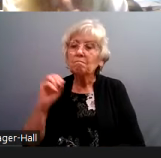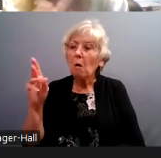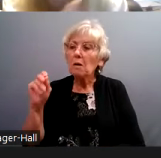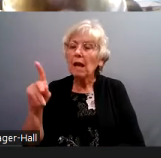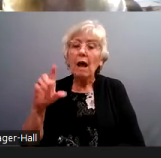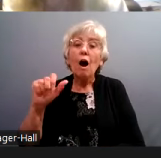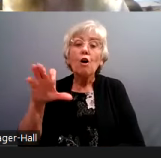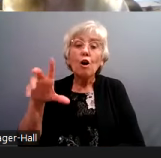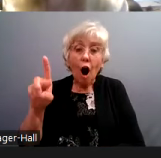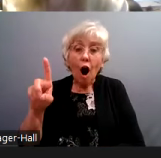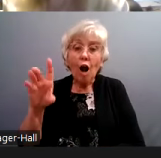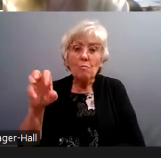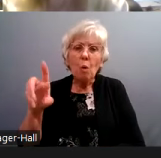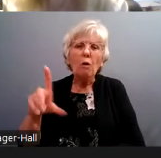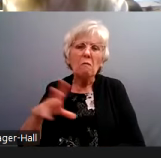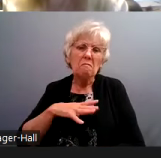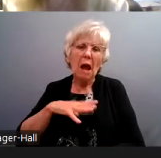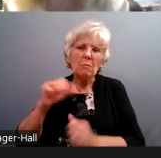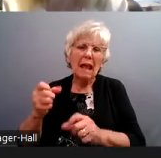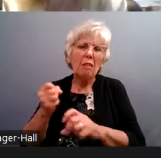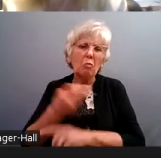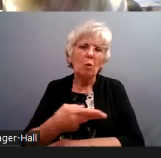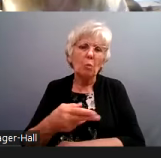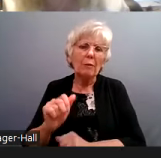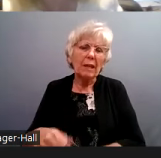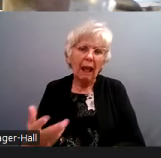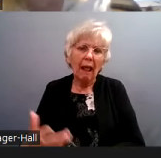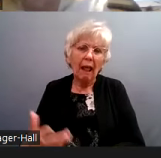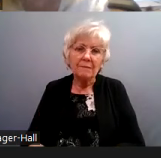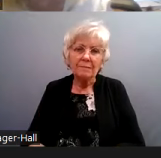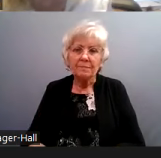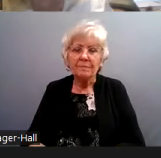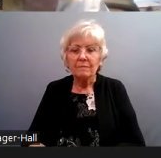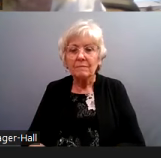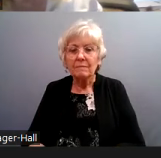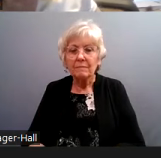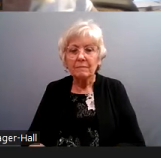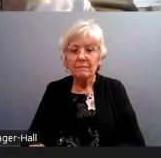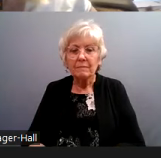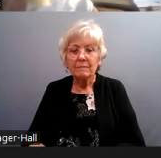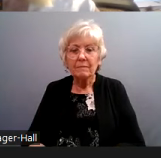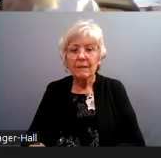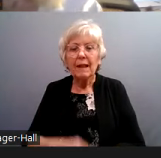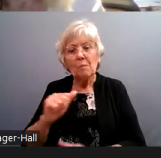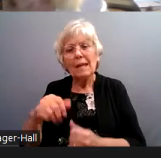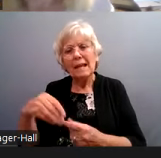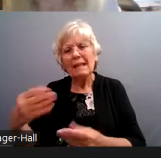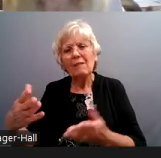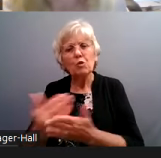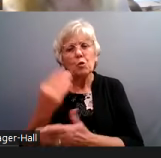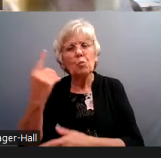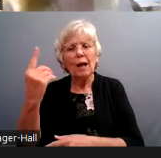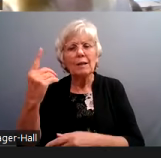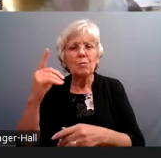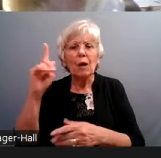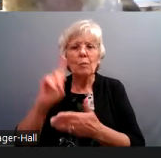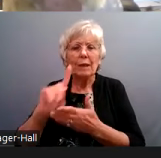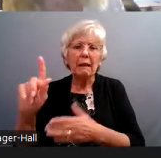think would be fine, because that can be thrown away. Okay. And then that's just what get, okay. you know, to give them a new one in a week.